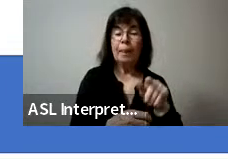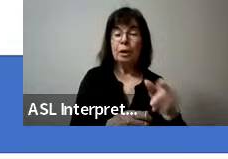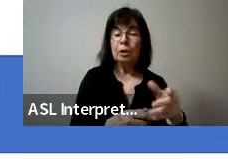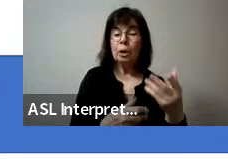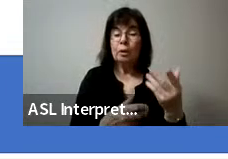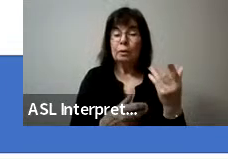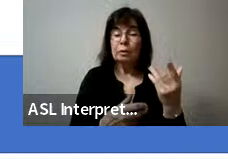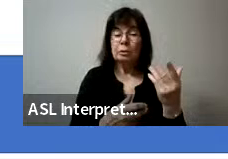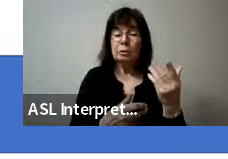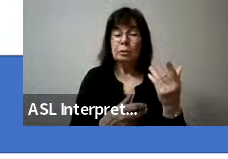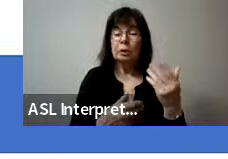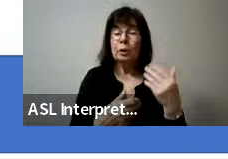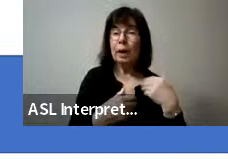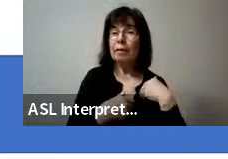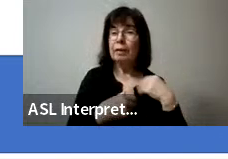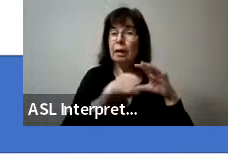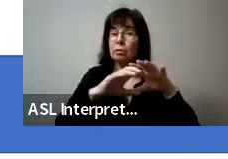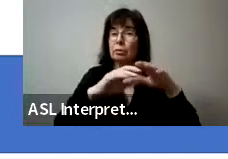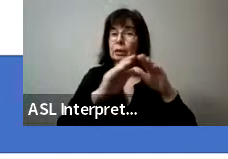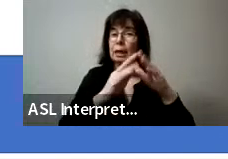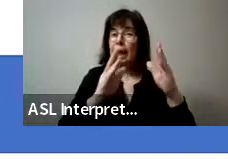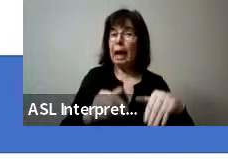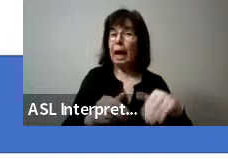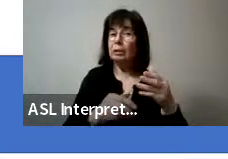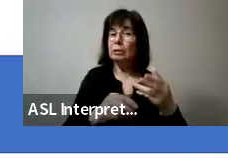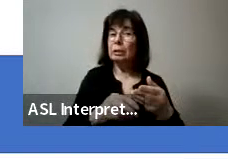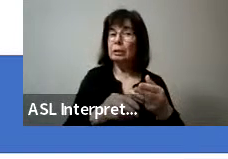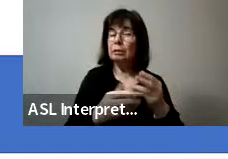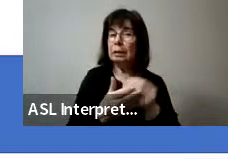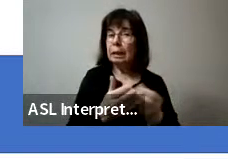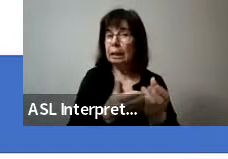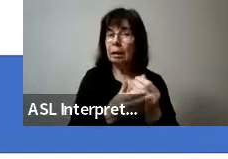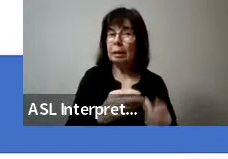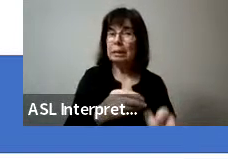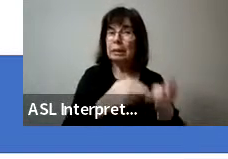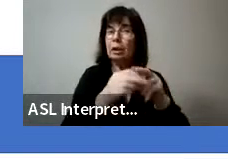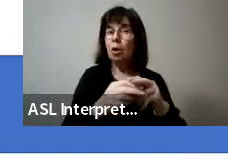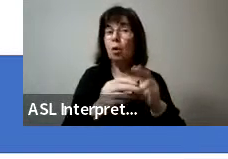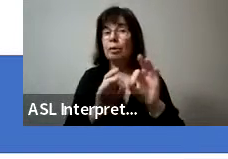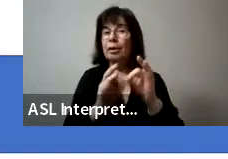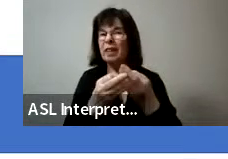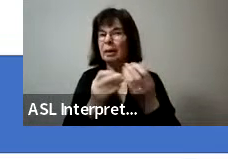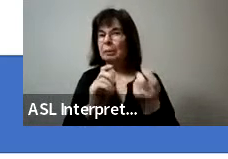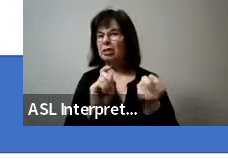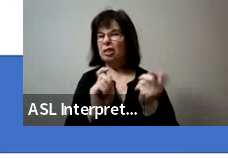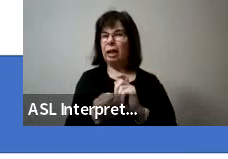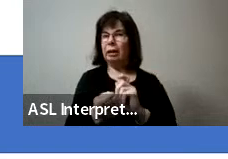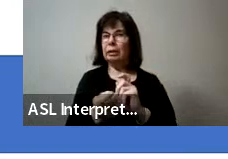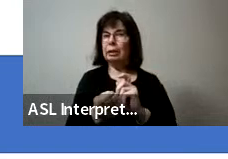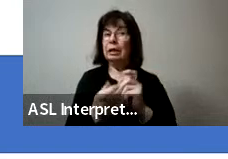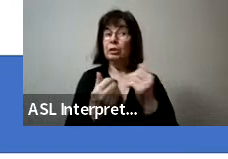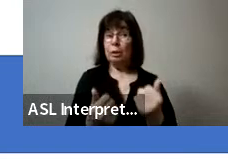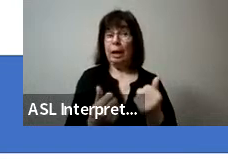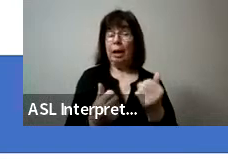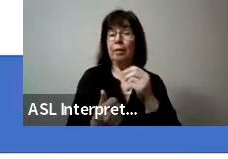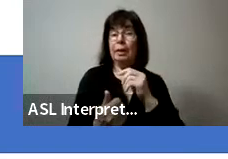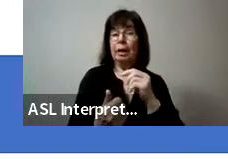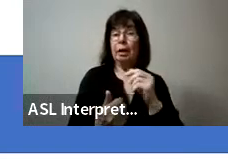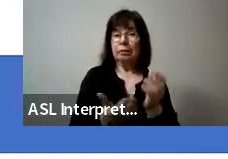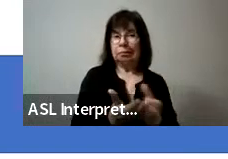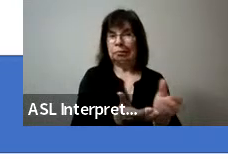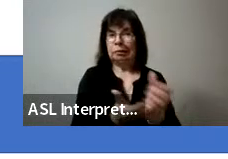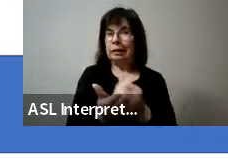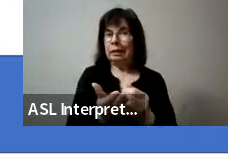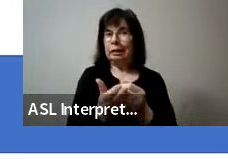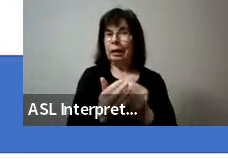who have household income increases or family size changes that made their income now above the Magi Medi-Cal